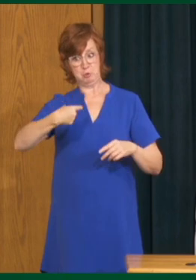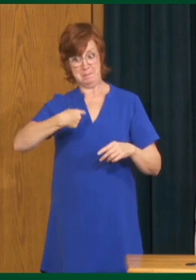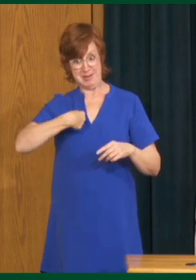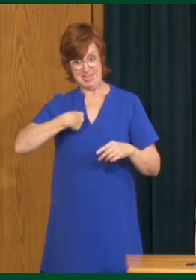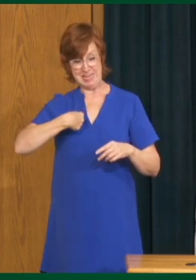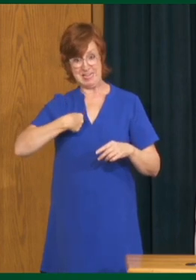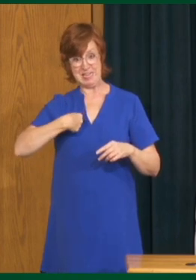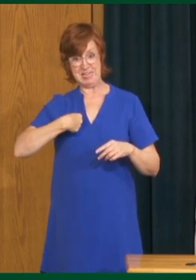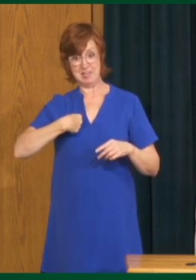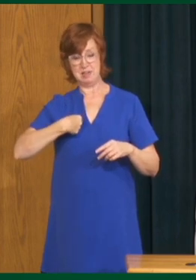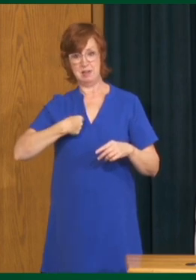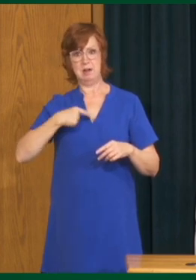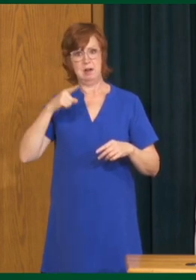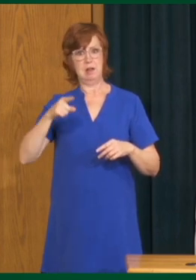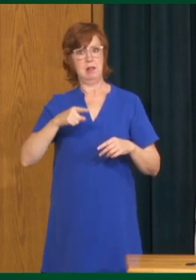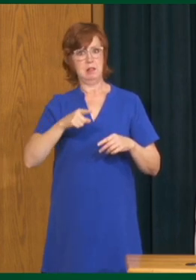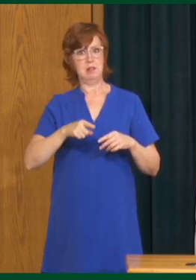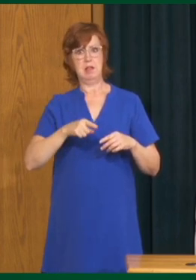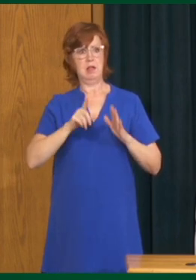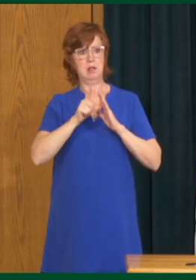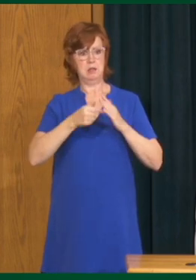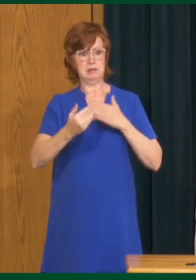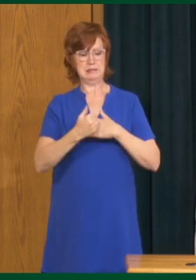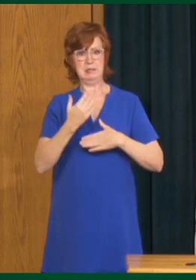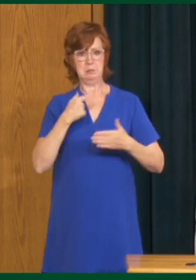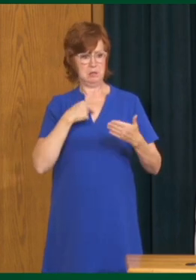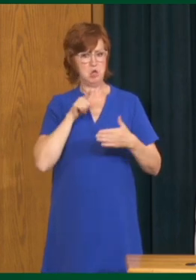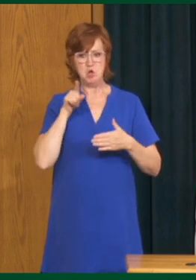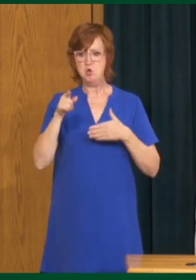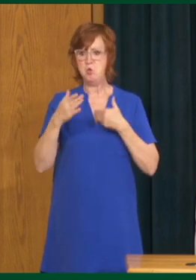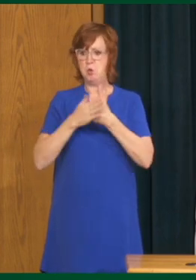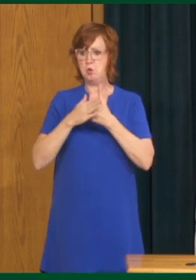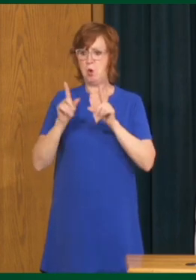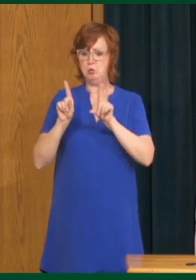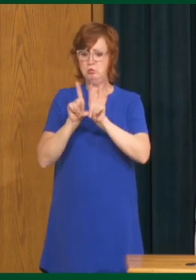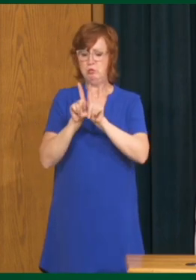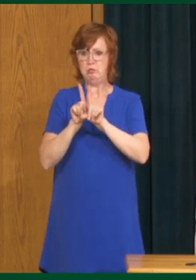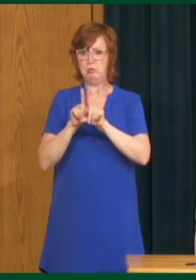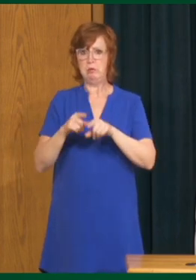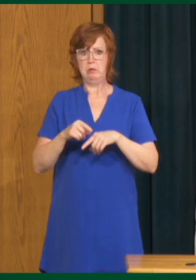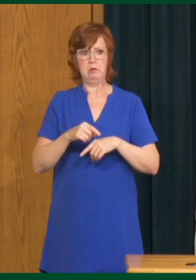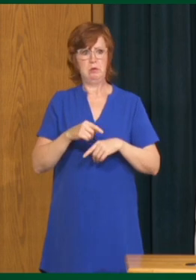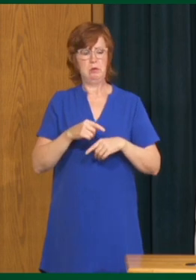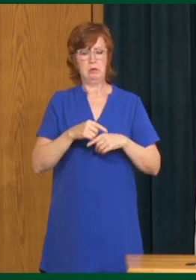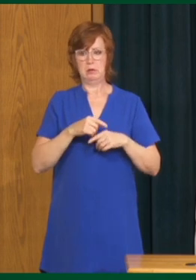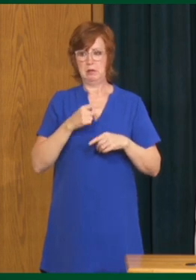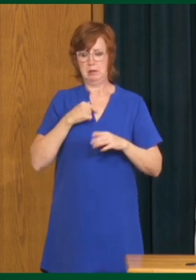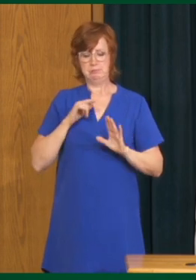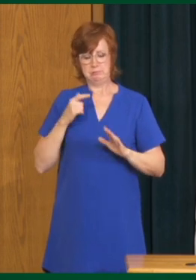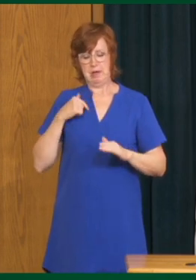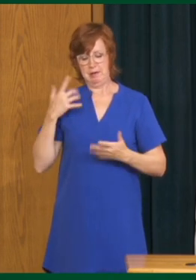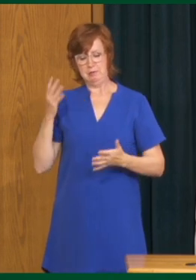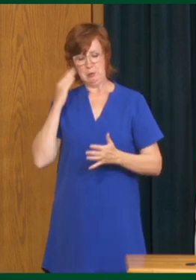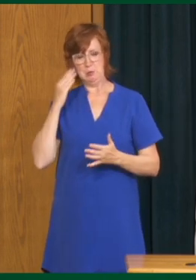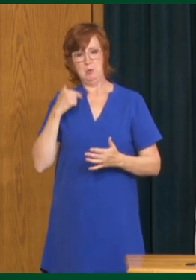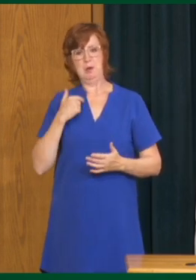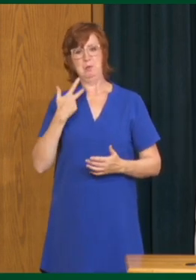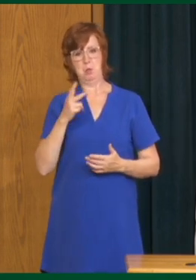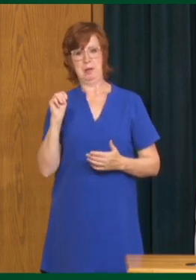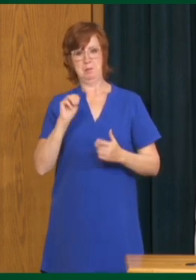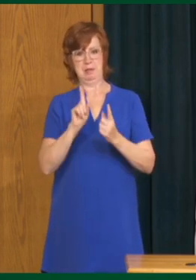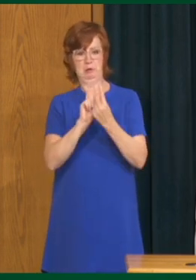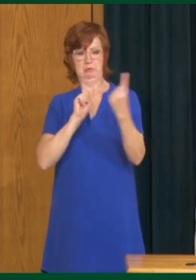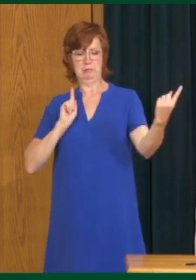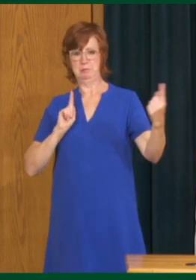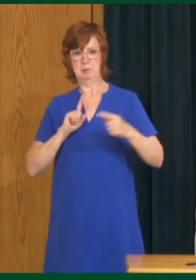I knew I was 3 meters away chatting to someone when out about walking. So that's one thing. I think what I have seen, to